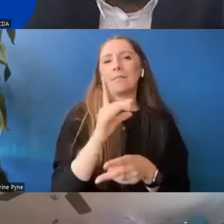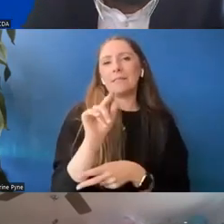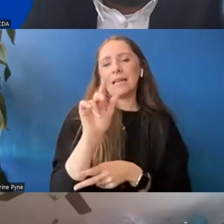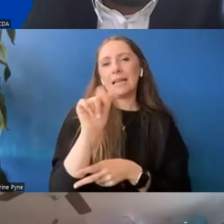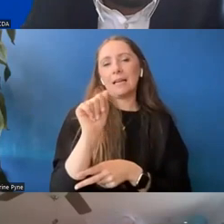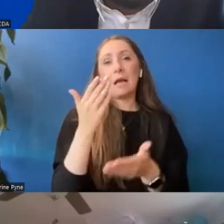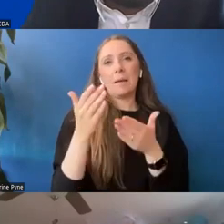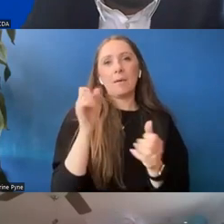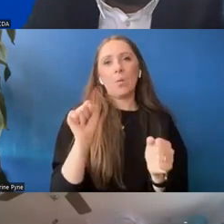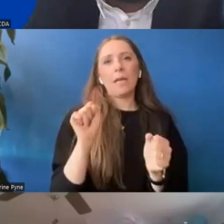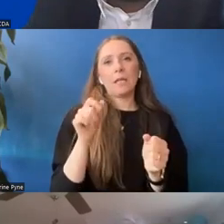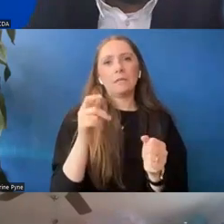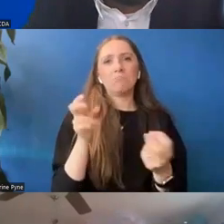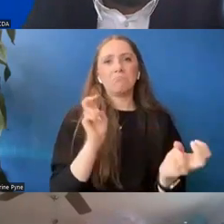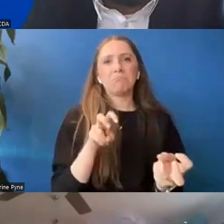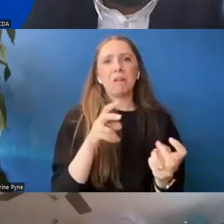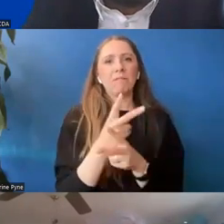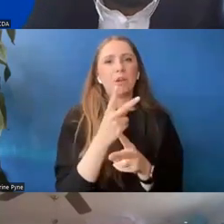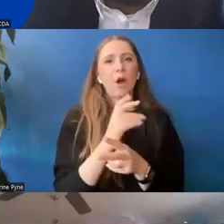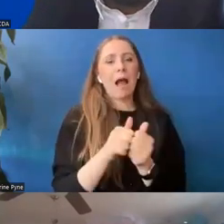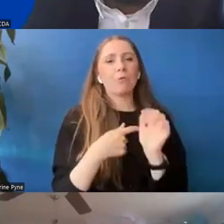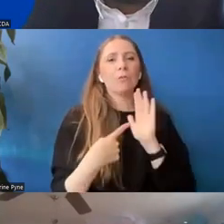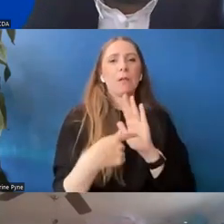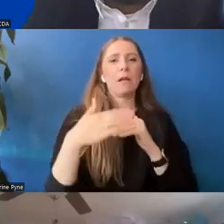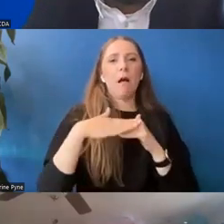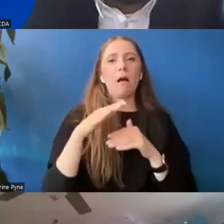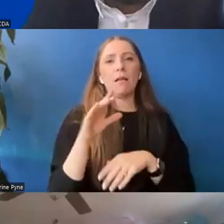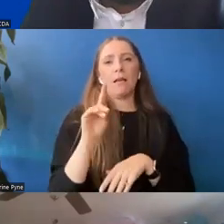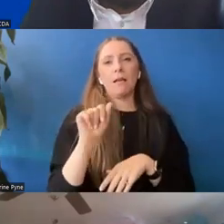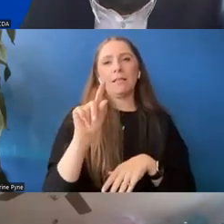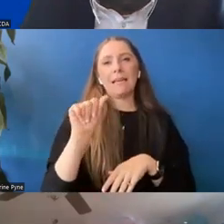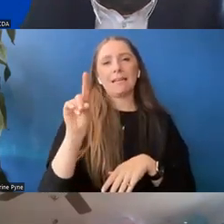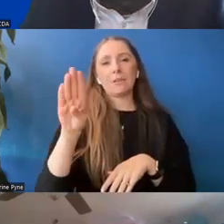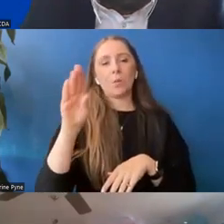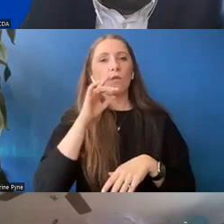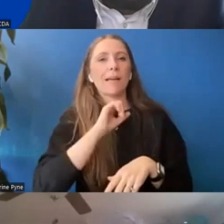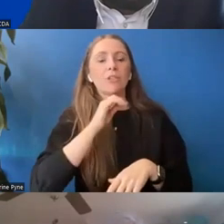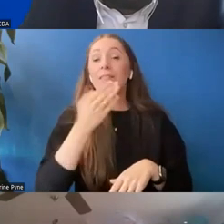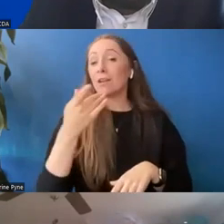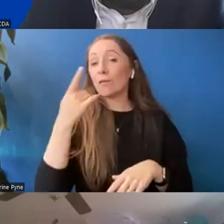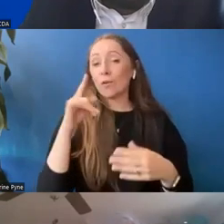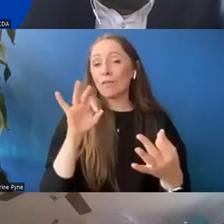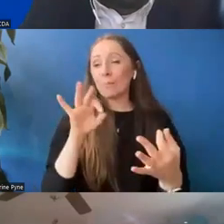maybe we could kind of flesh that out. And how do we display that on the data dashboard for aging? Thank you for your feedback.